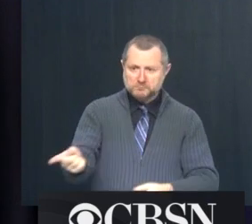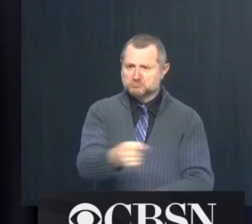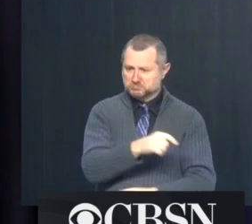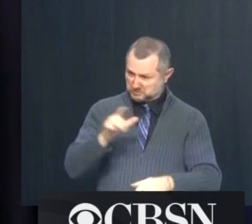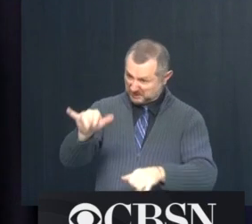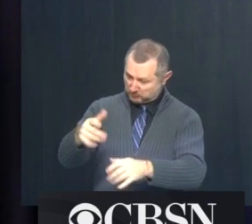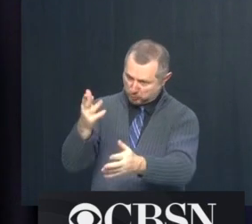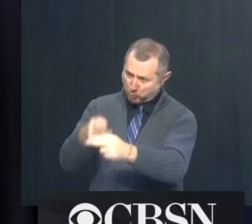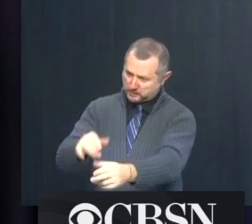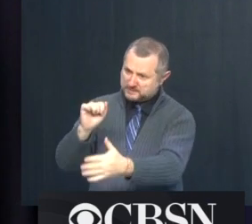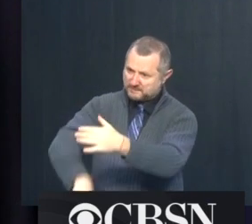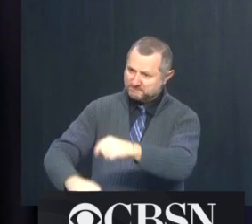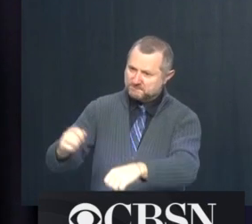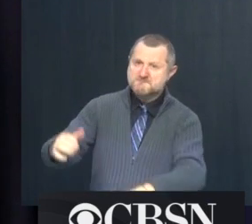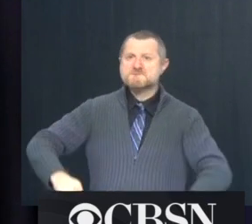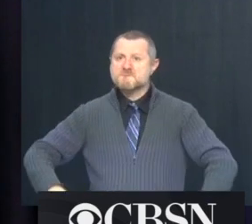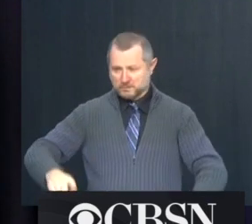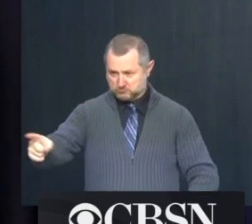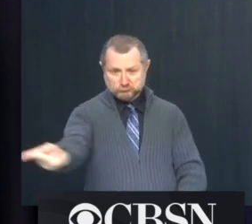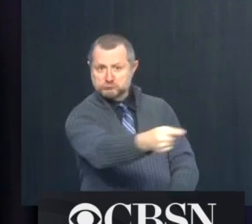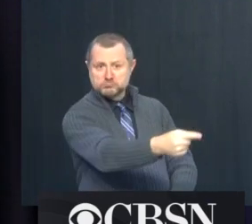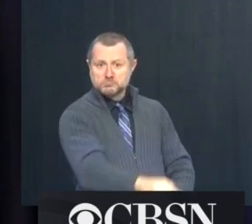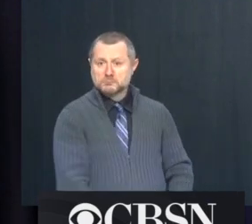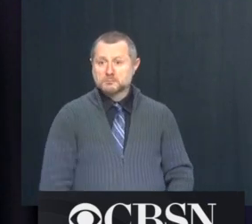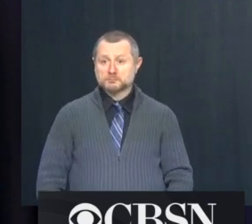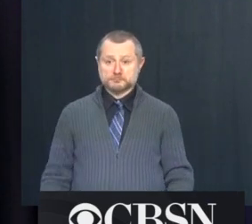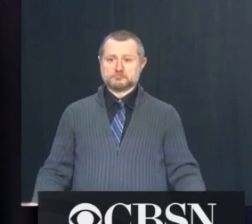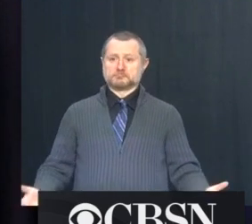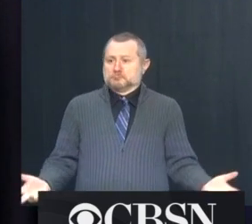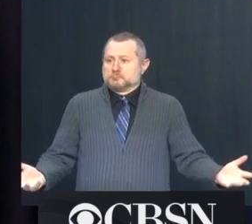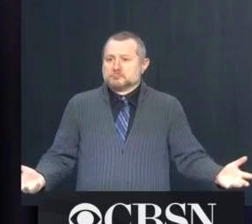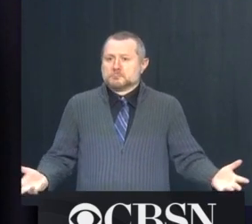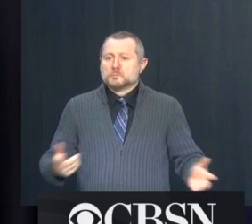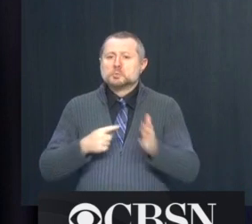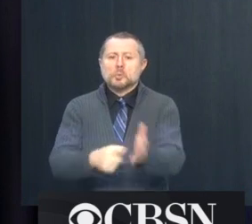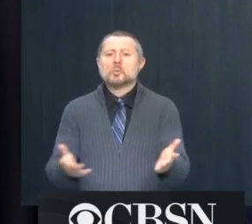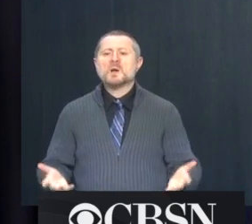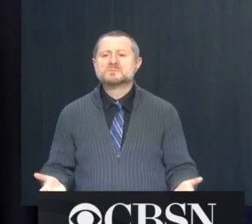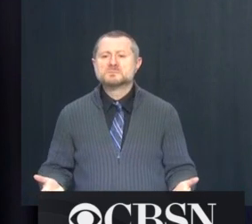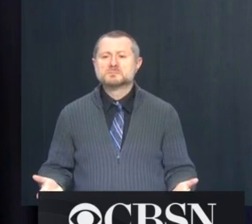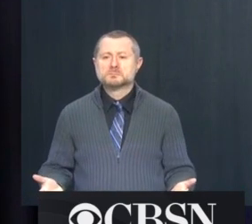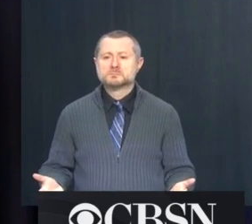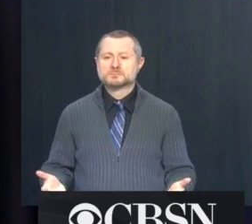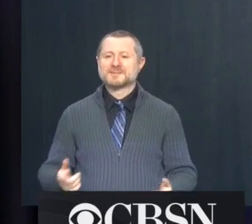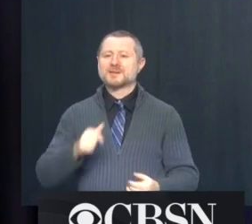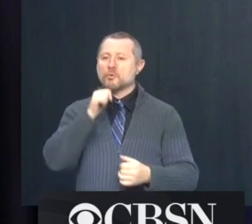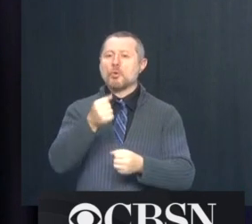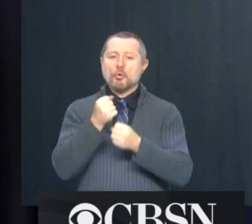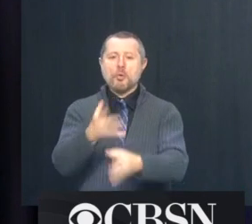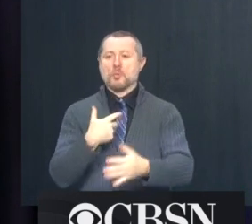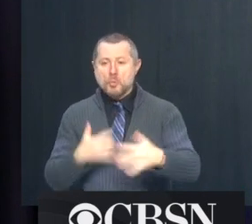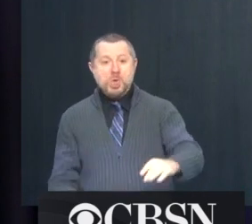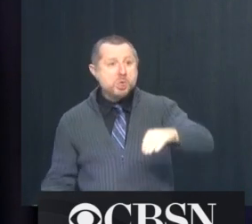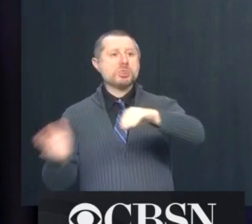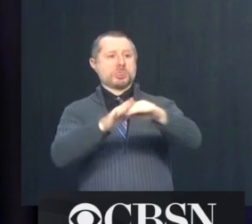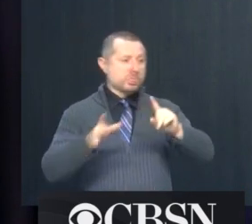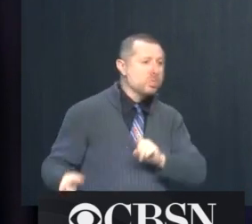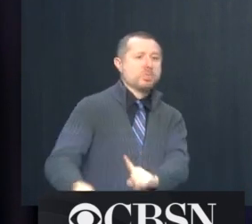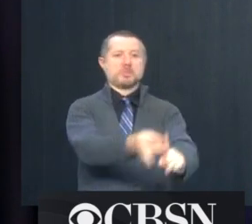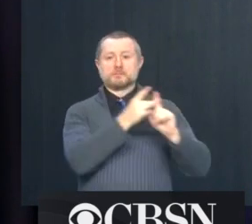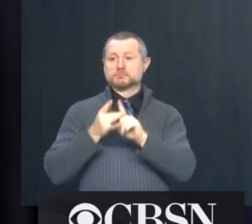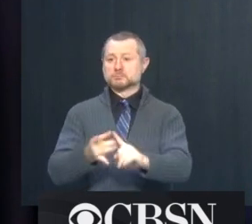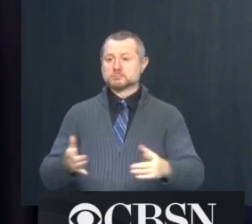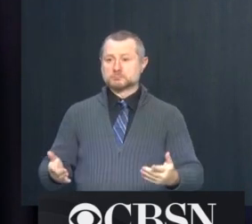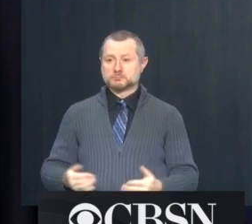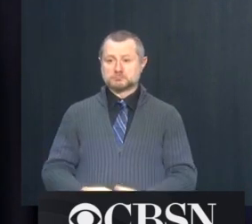my opinion. And what shows character is not creating a case for